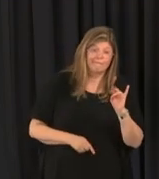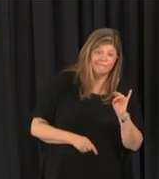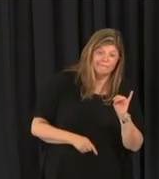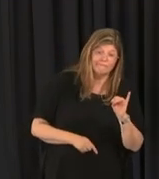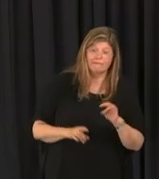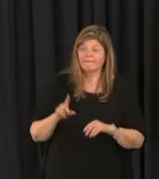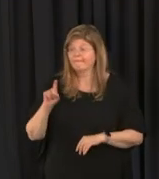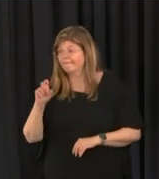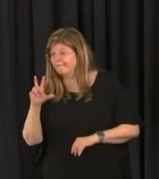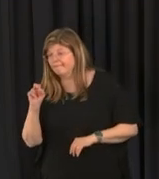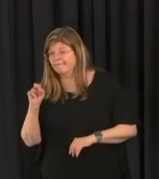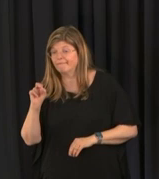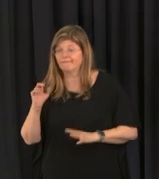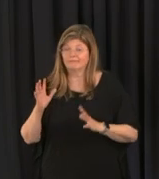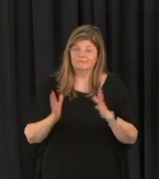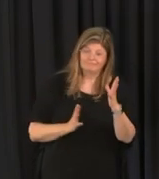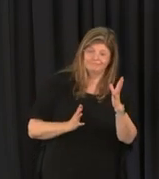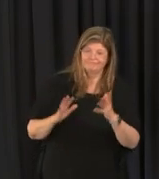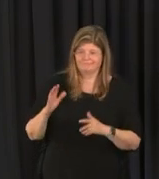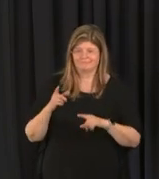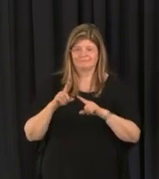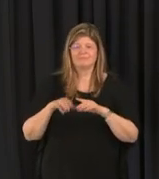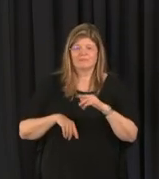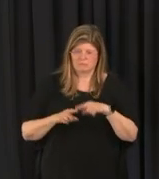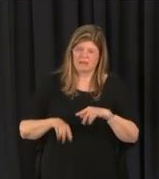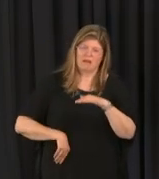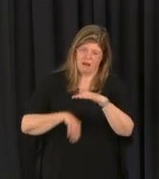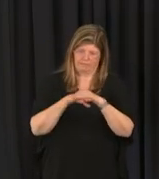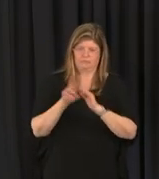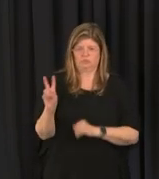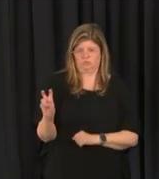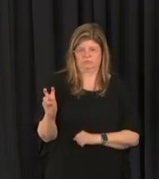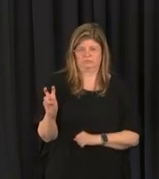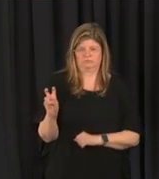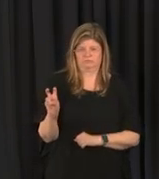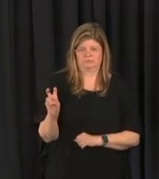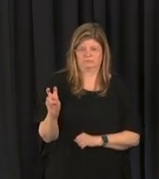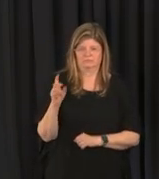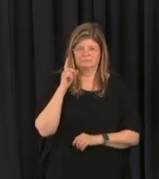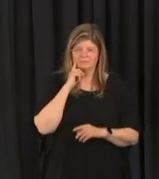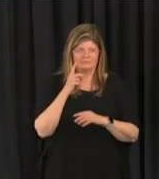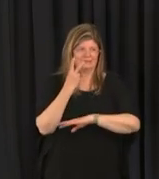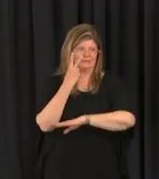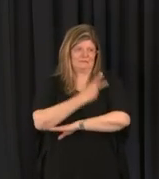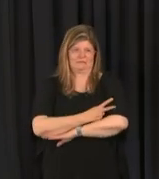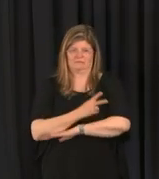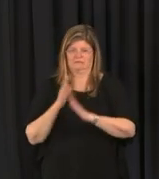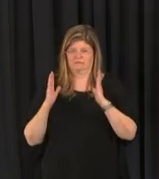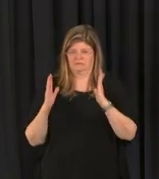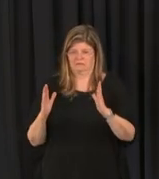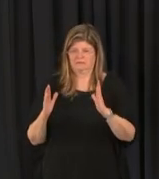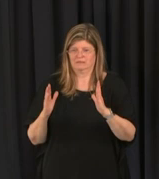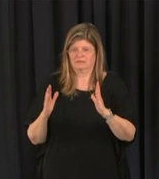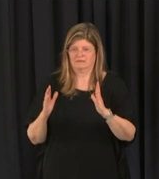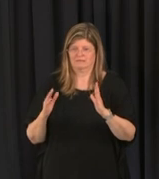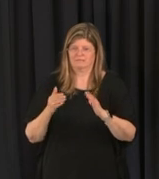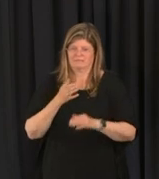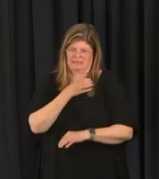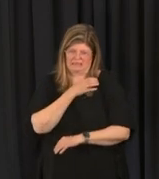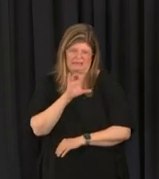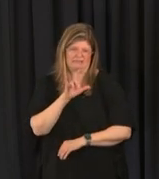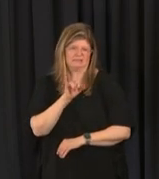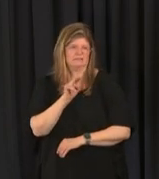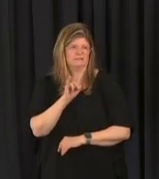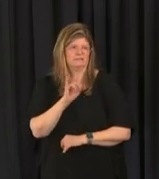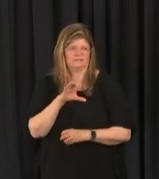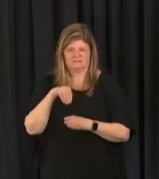each day. So we've had some who've had, when we first started, they may have only gotten to 80 the first day. And